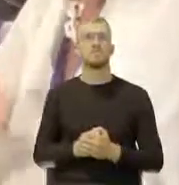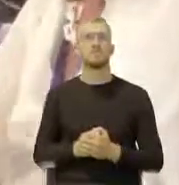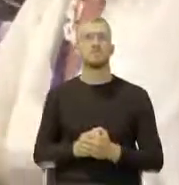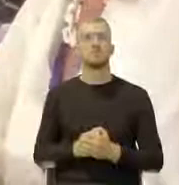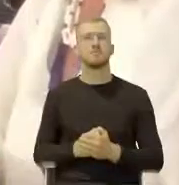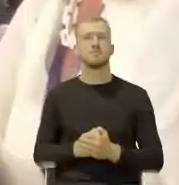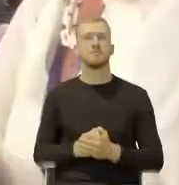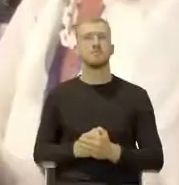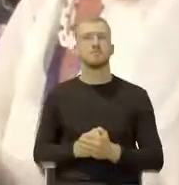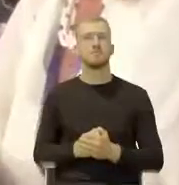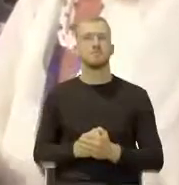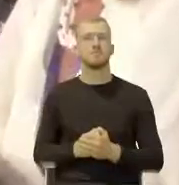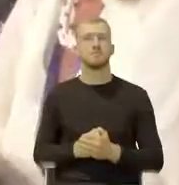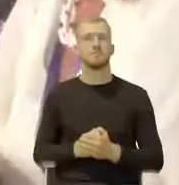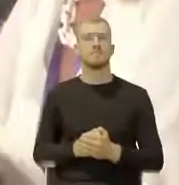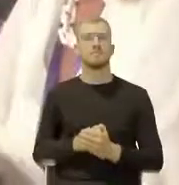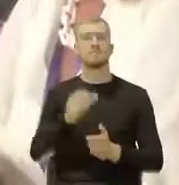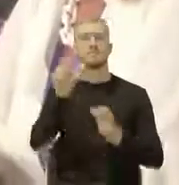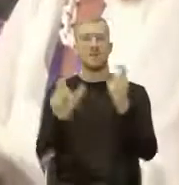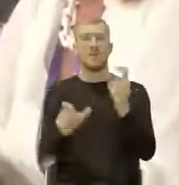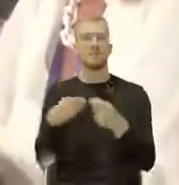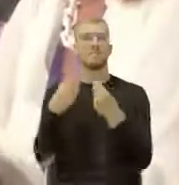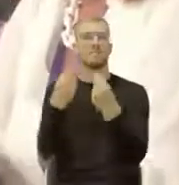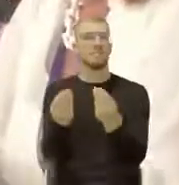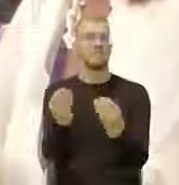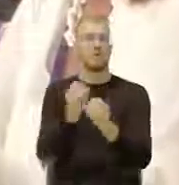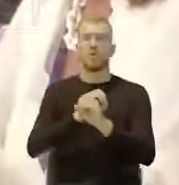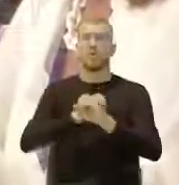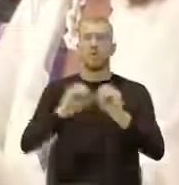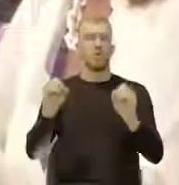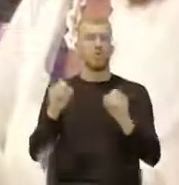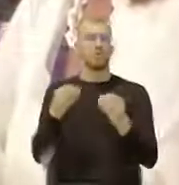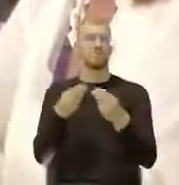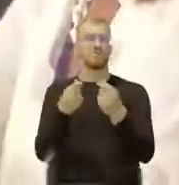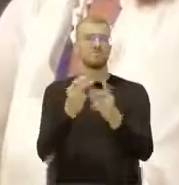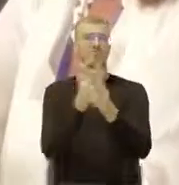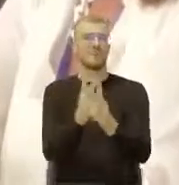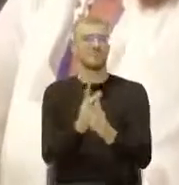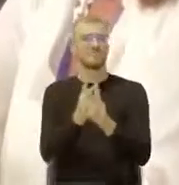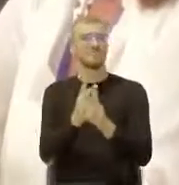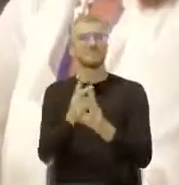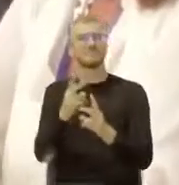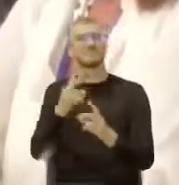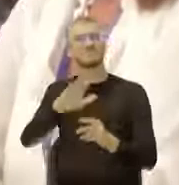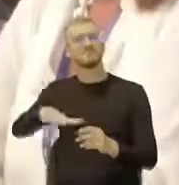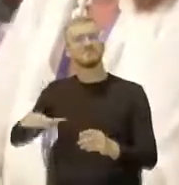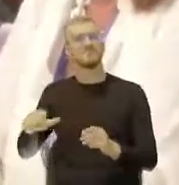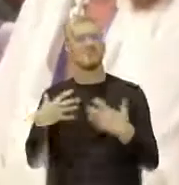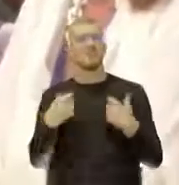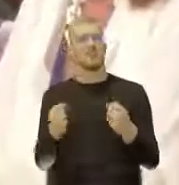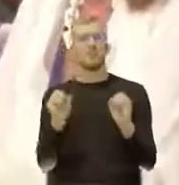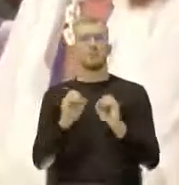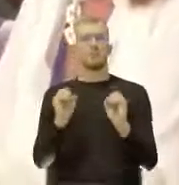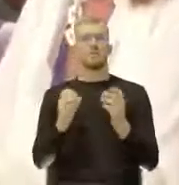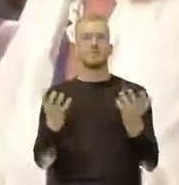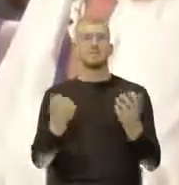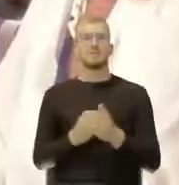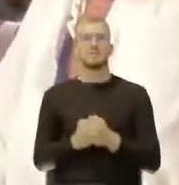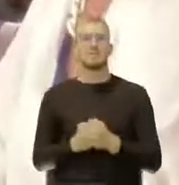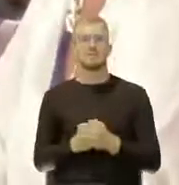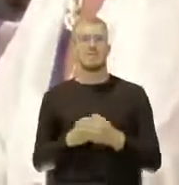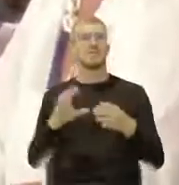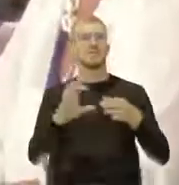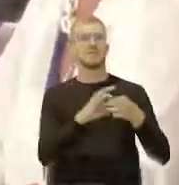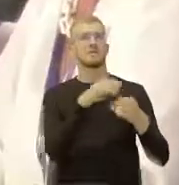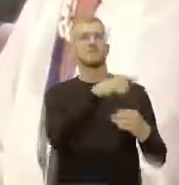them. It means 1.2 million women is in poverty because they are providing that care. If we